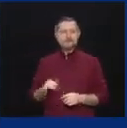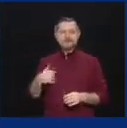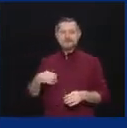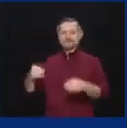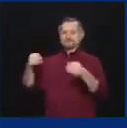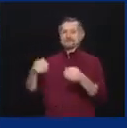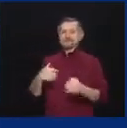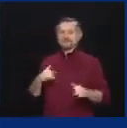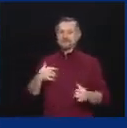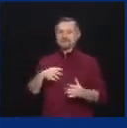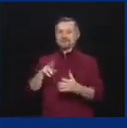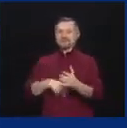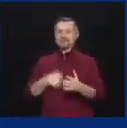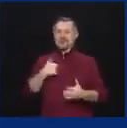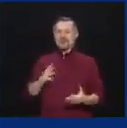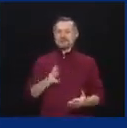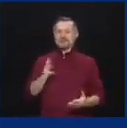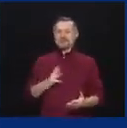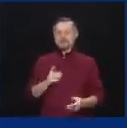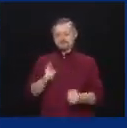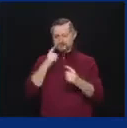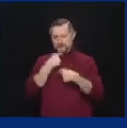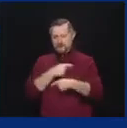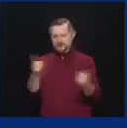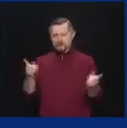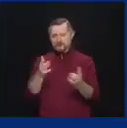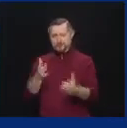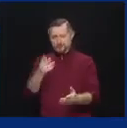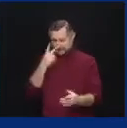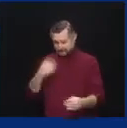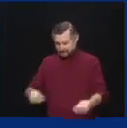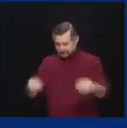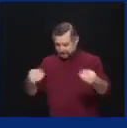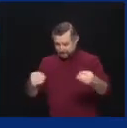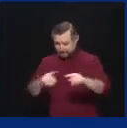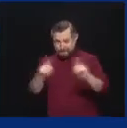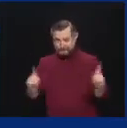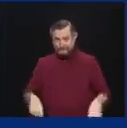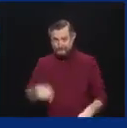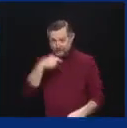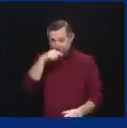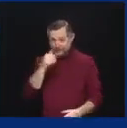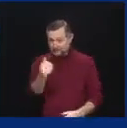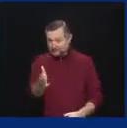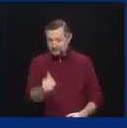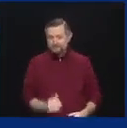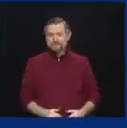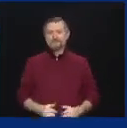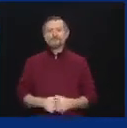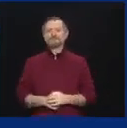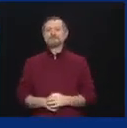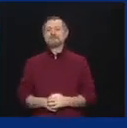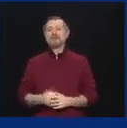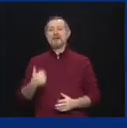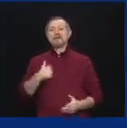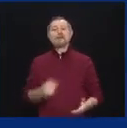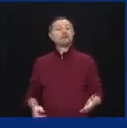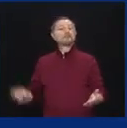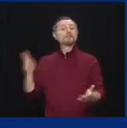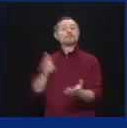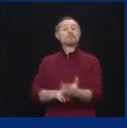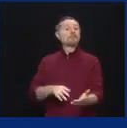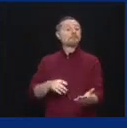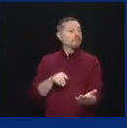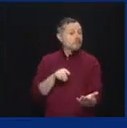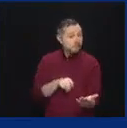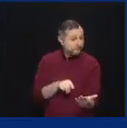read this very fancy proclamation. See this, kids? That's what it looks like, okay? It's pretty cool. With this stroke of a pen, I'm